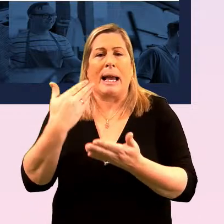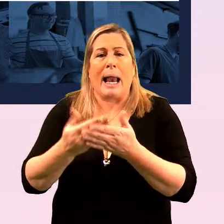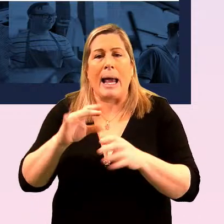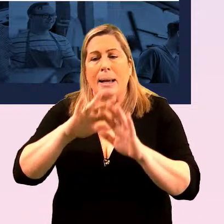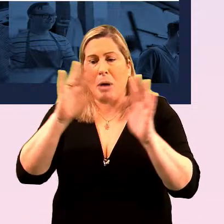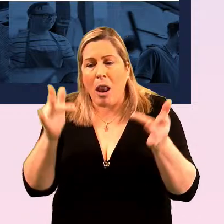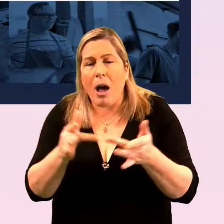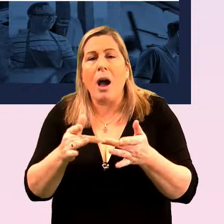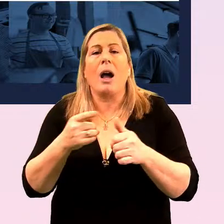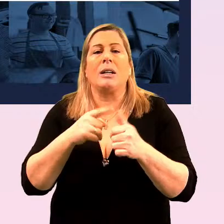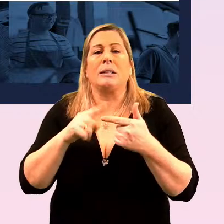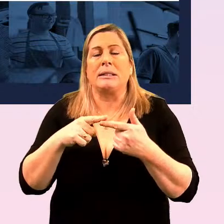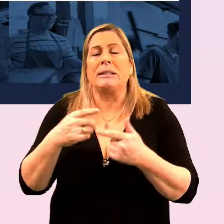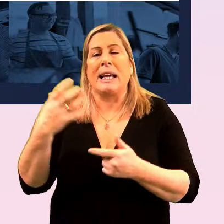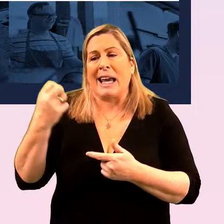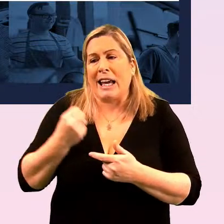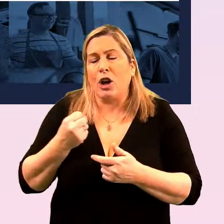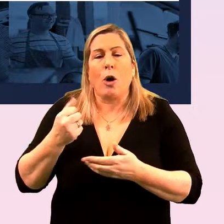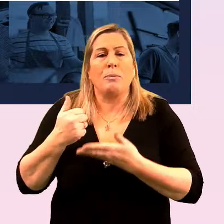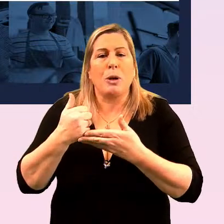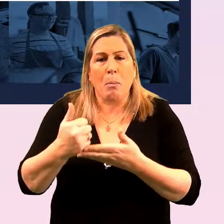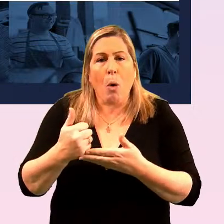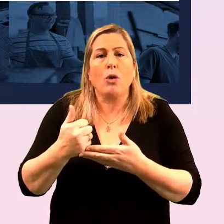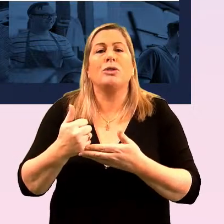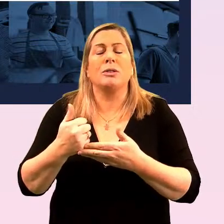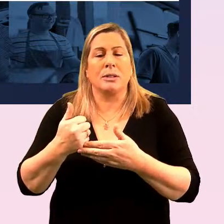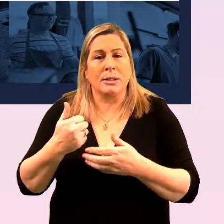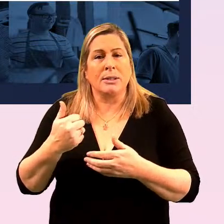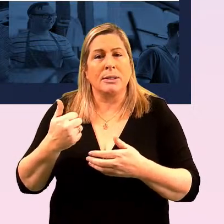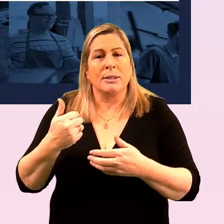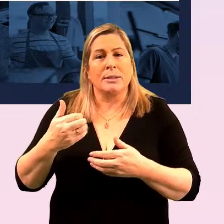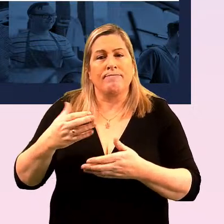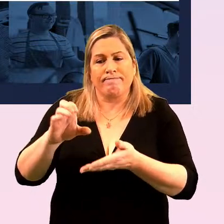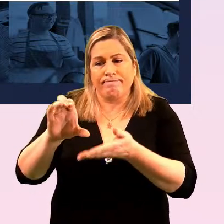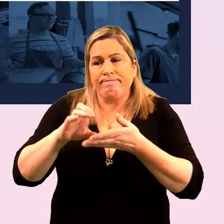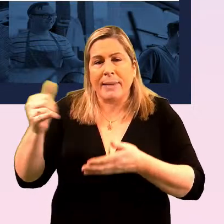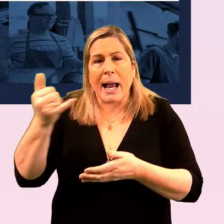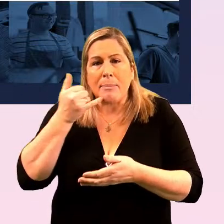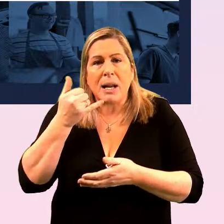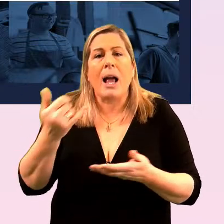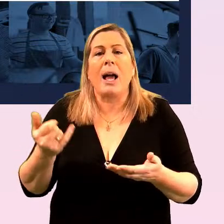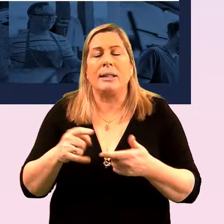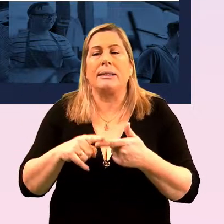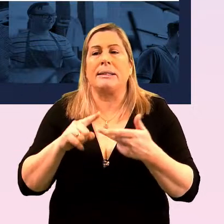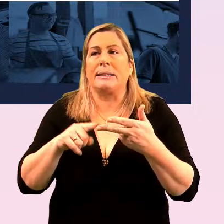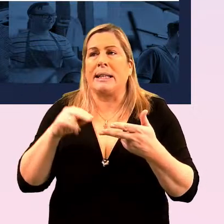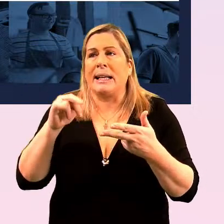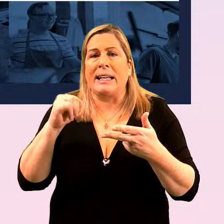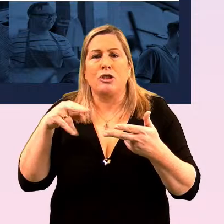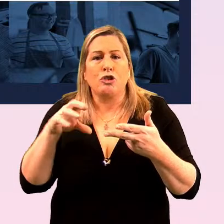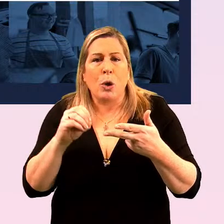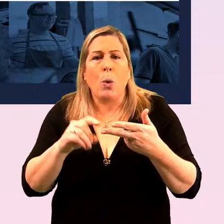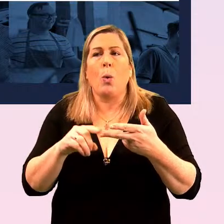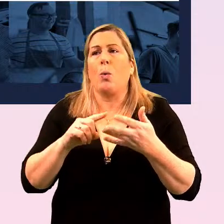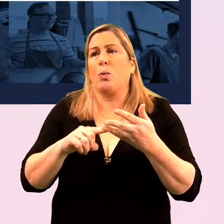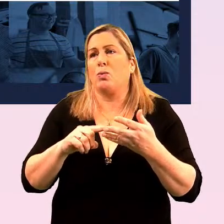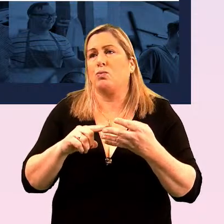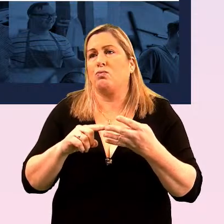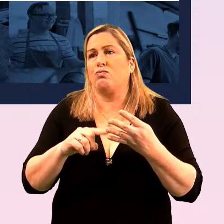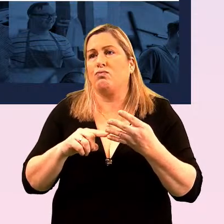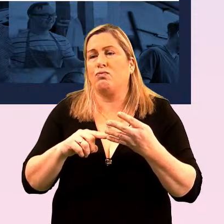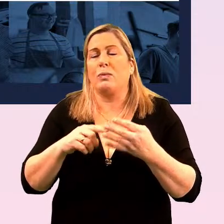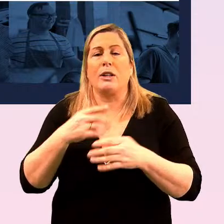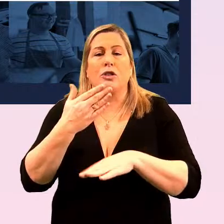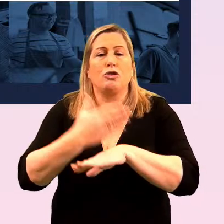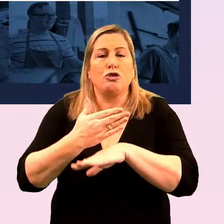income support helpline for PUP, how to access Intro, how to get the contacts for those, and then with Jobs Ireland,